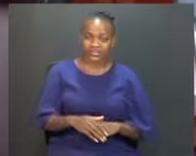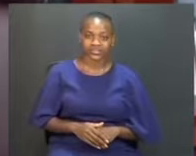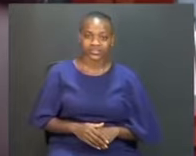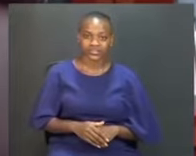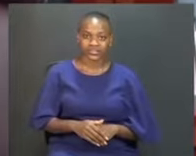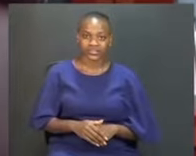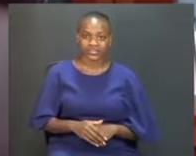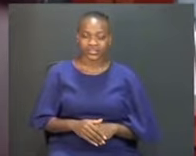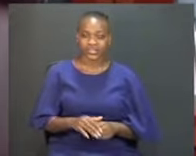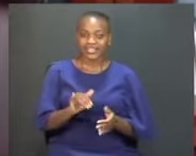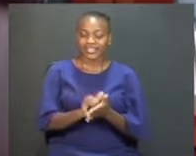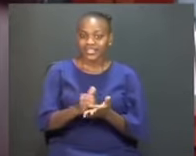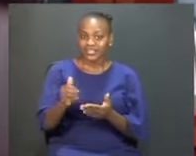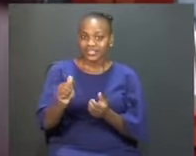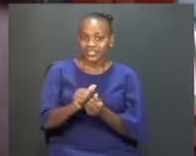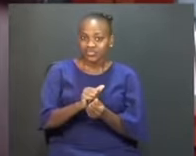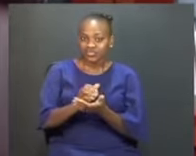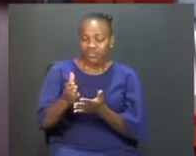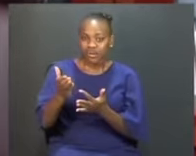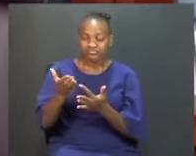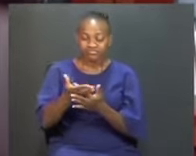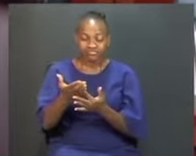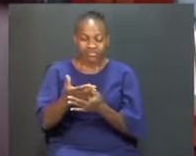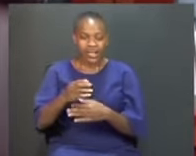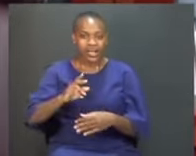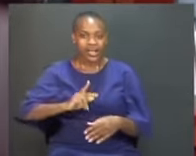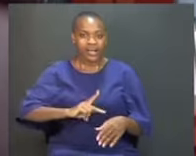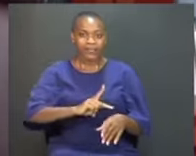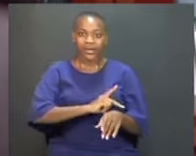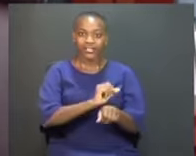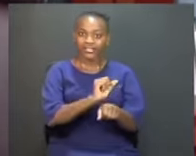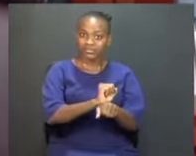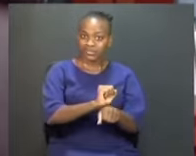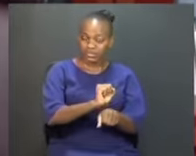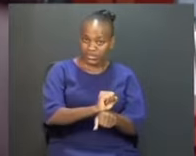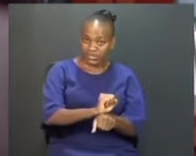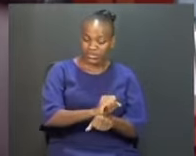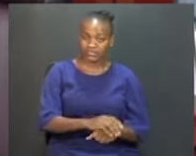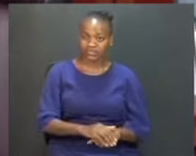A, obstructs or impedes Parliament in the performance of the functions of Parliament,